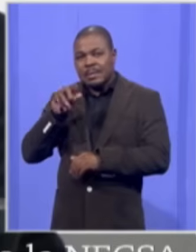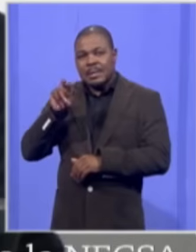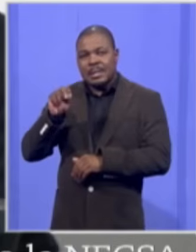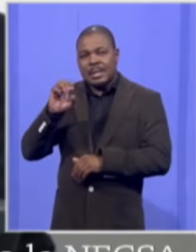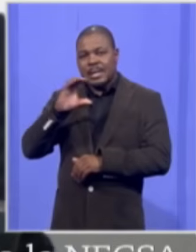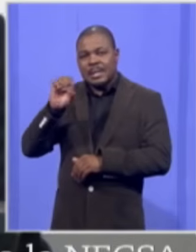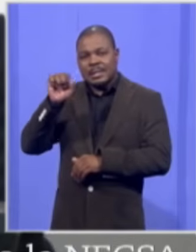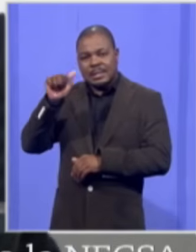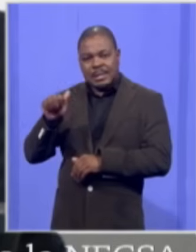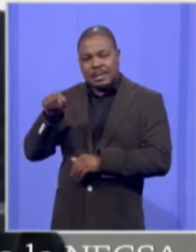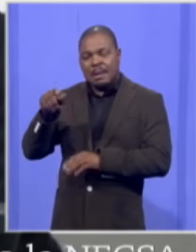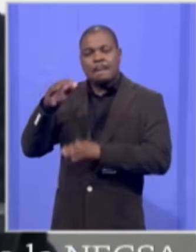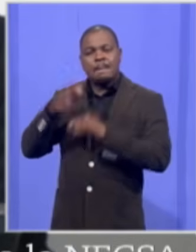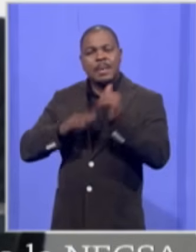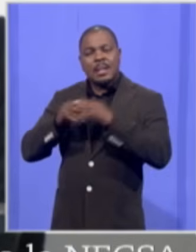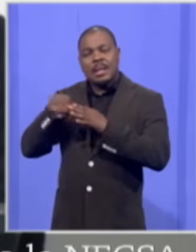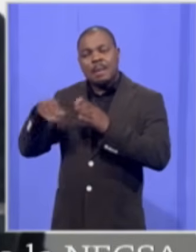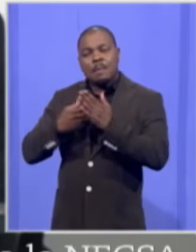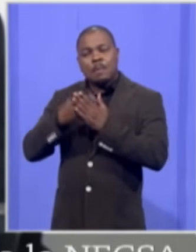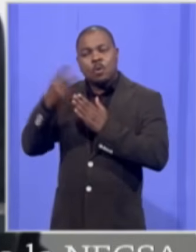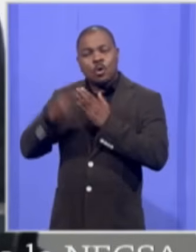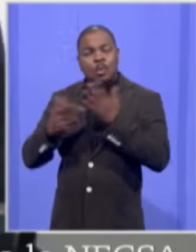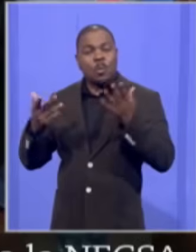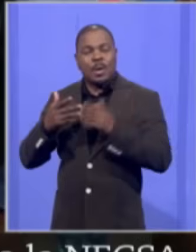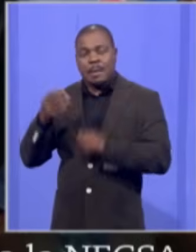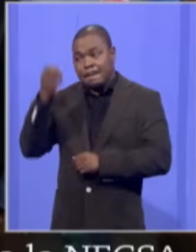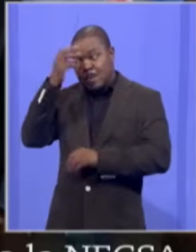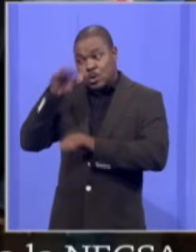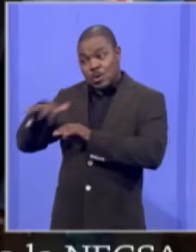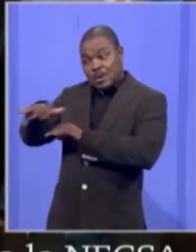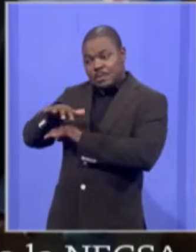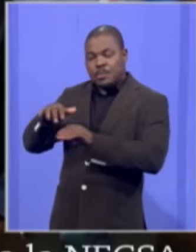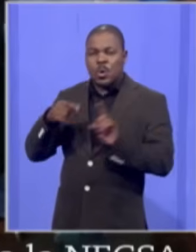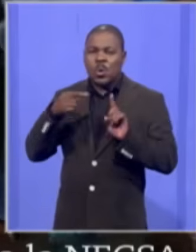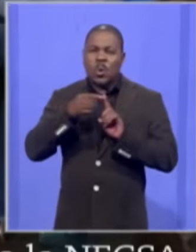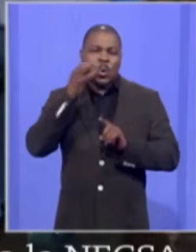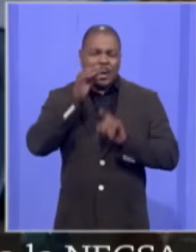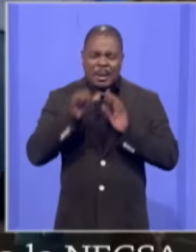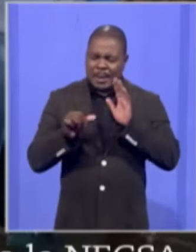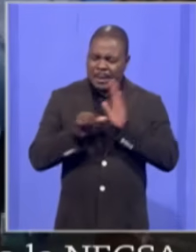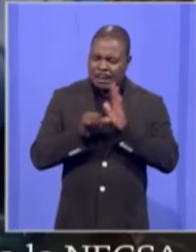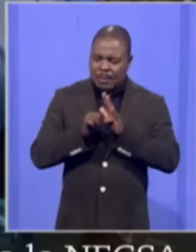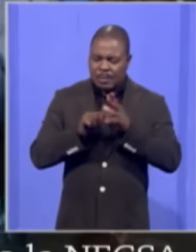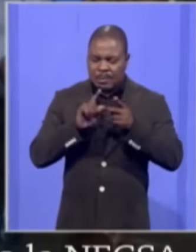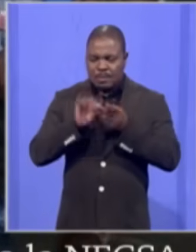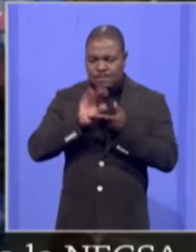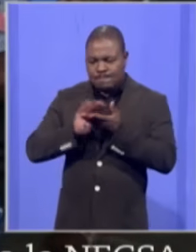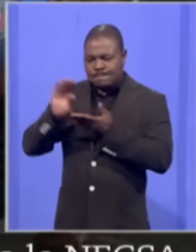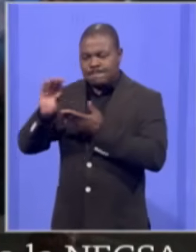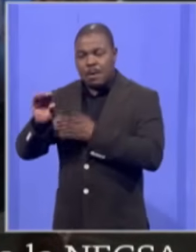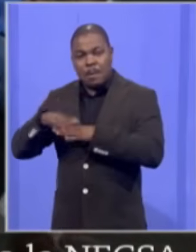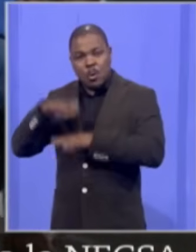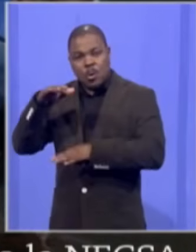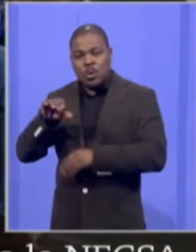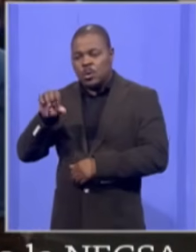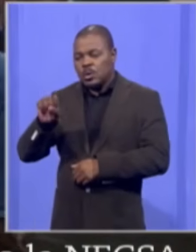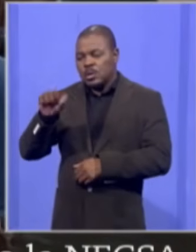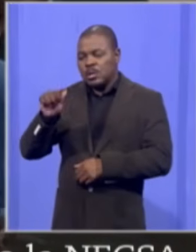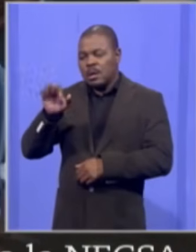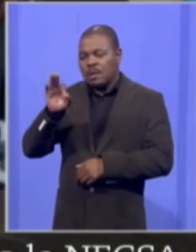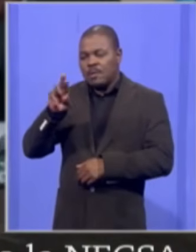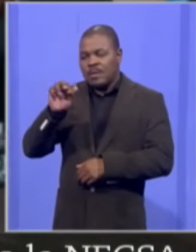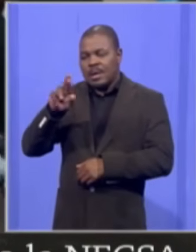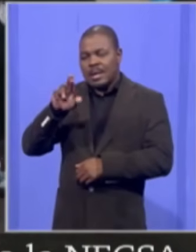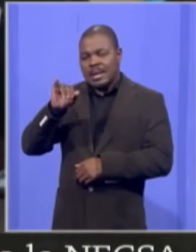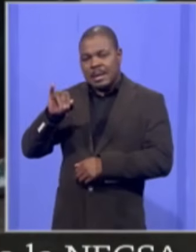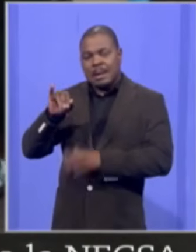setsheng se tla awa ka ntlenyana ho Pretoria. Ramokgopa o re ntho ya bohlokwa ke hore ba tla ntlafatsa matsete a projeke ya Safari e le